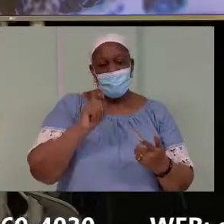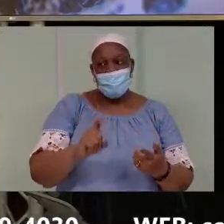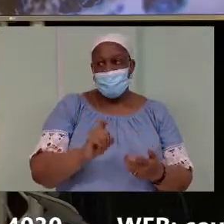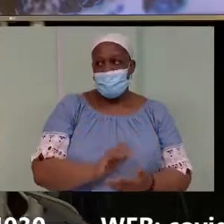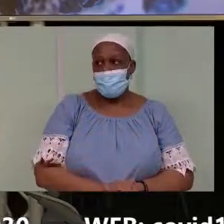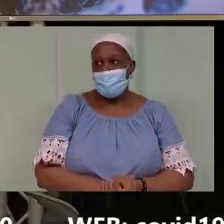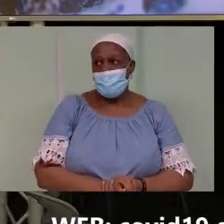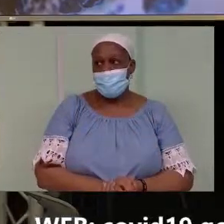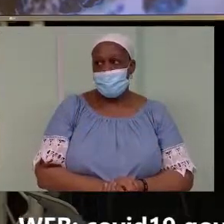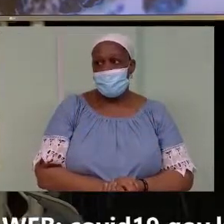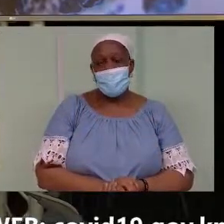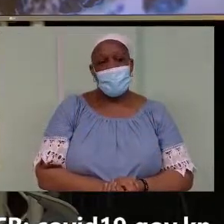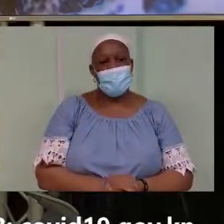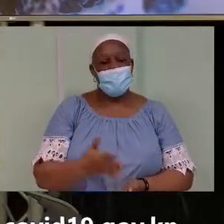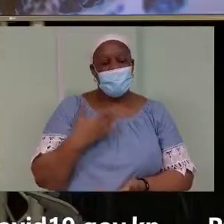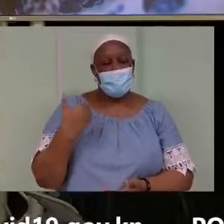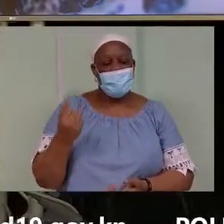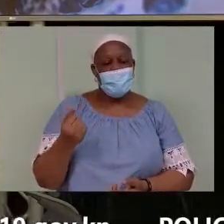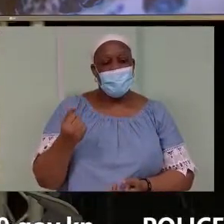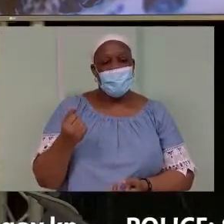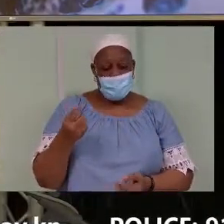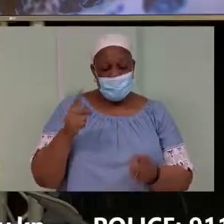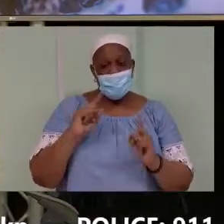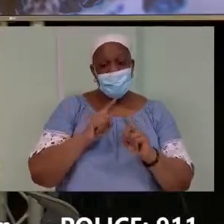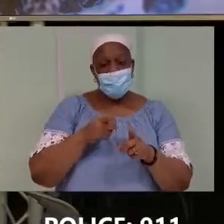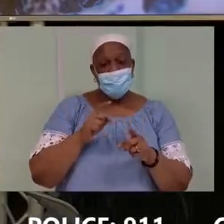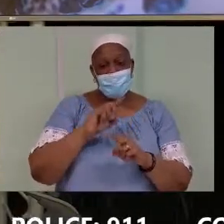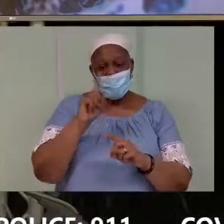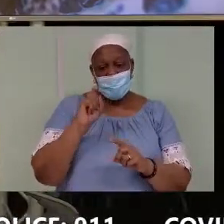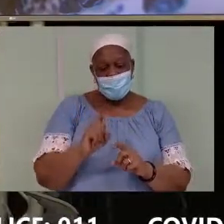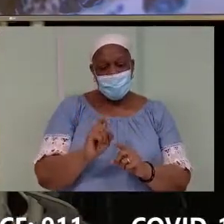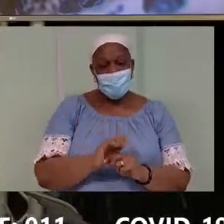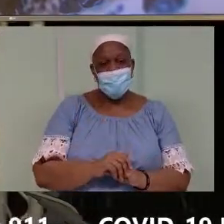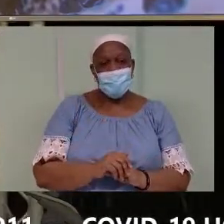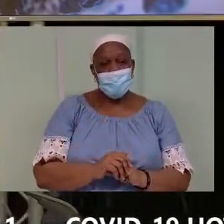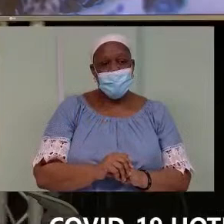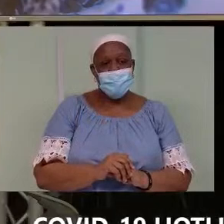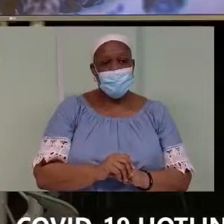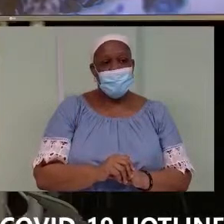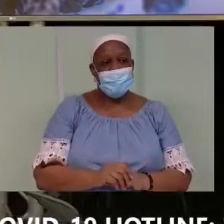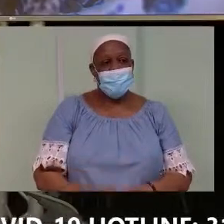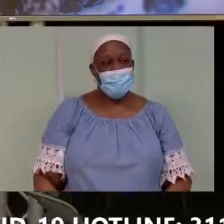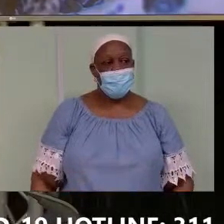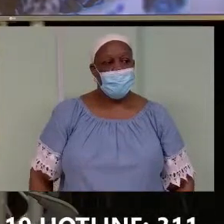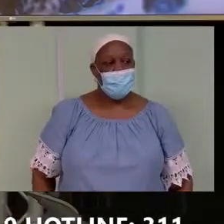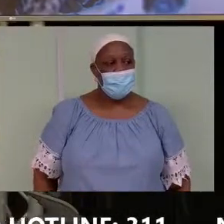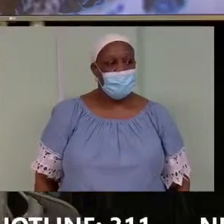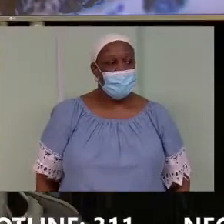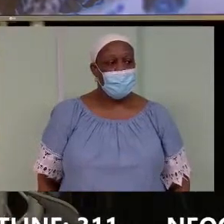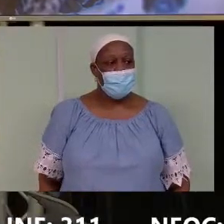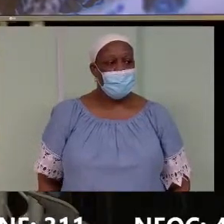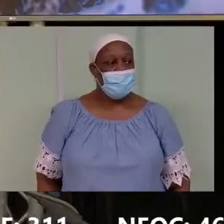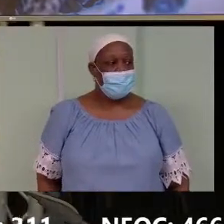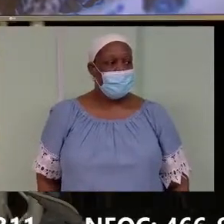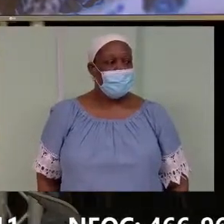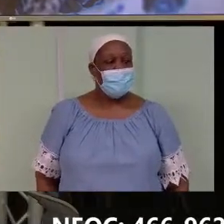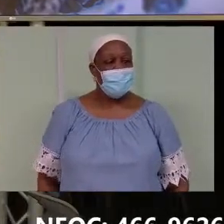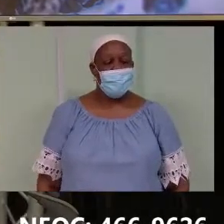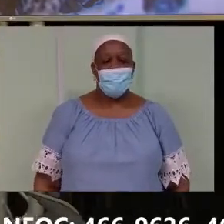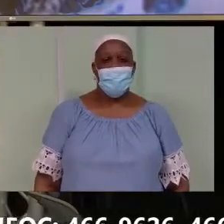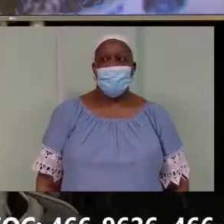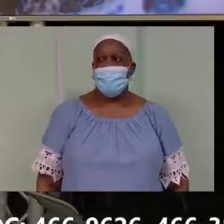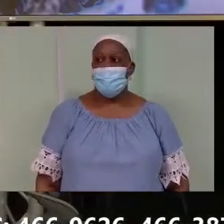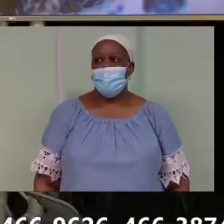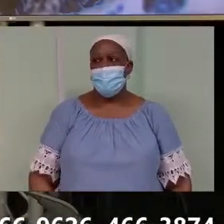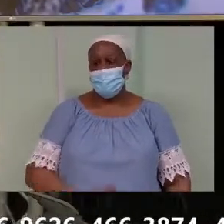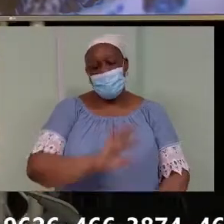course, we are here to answer your questions, as the management of the COVID-19 pandemic has to